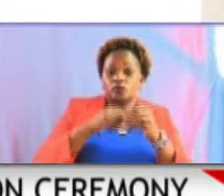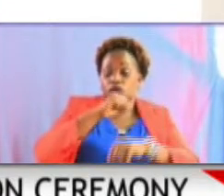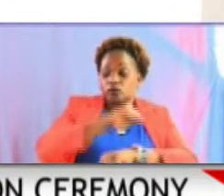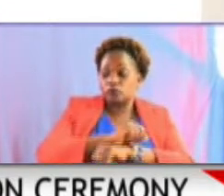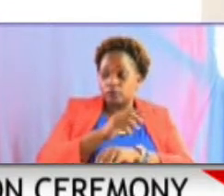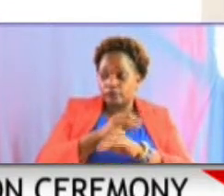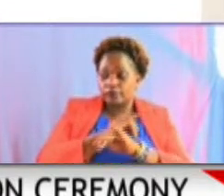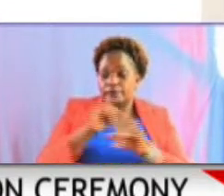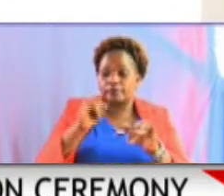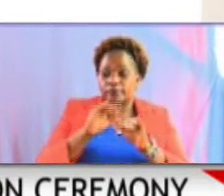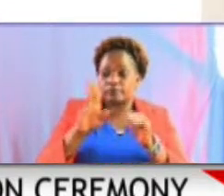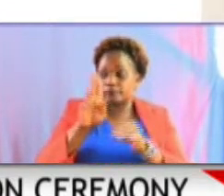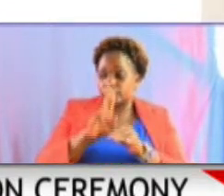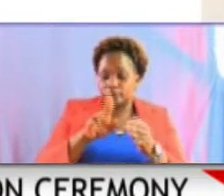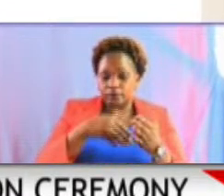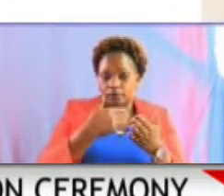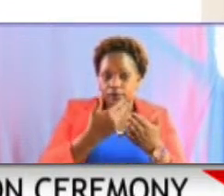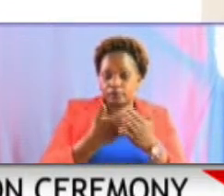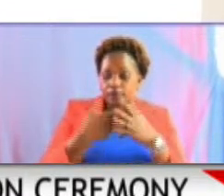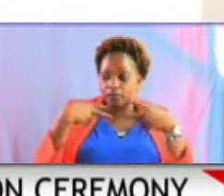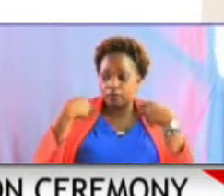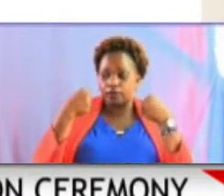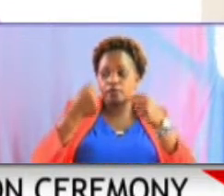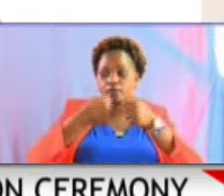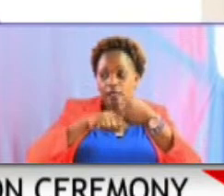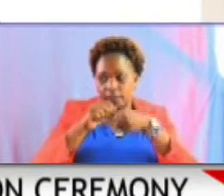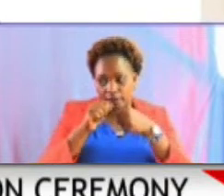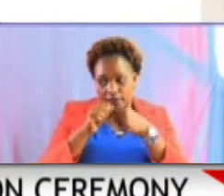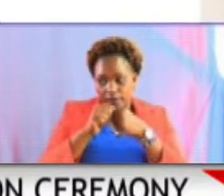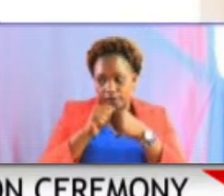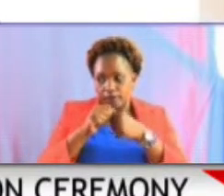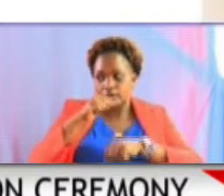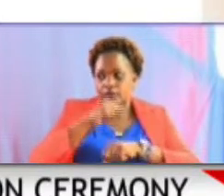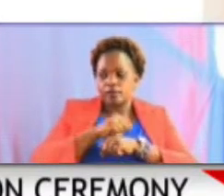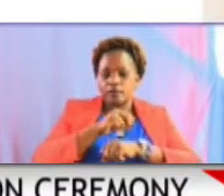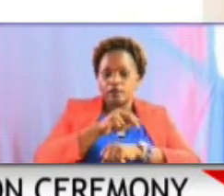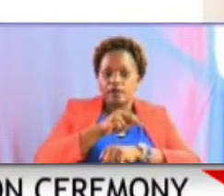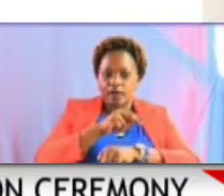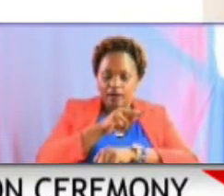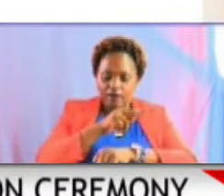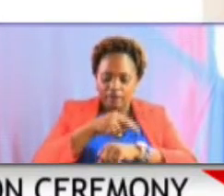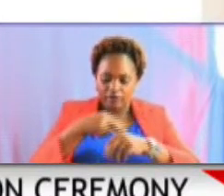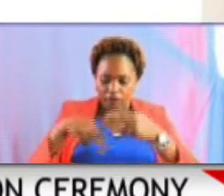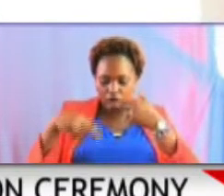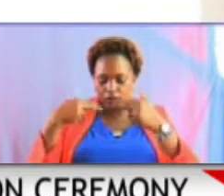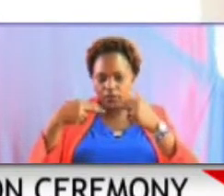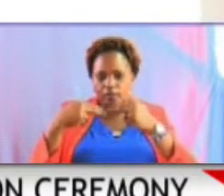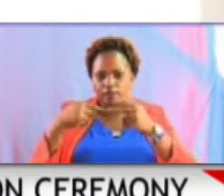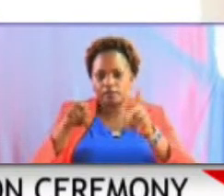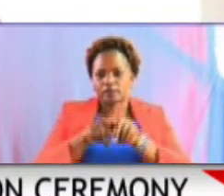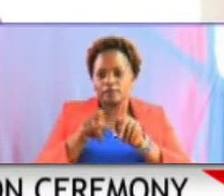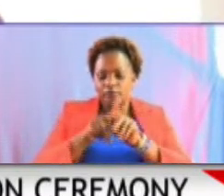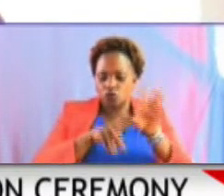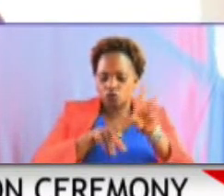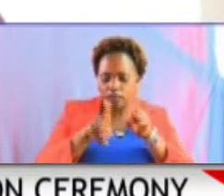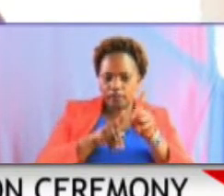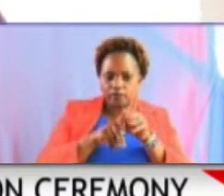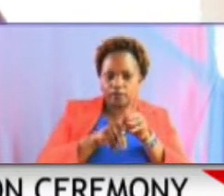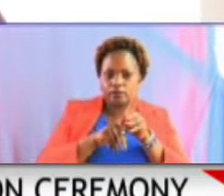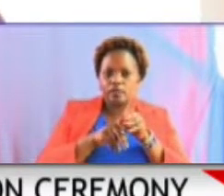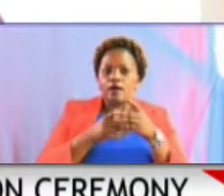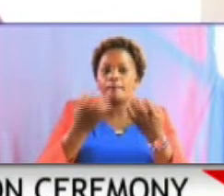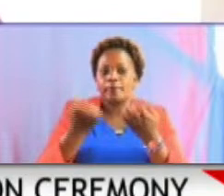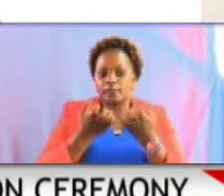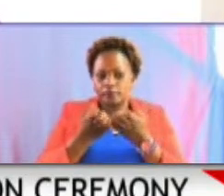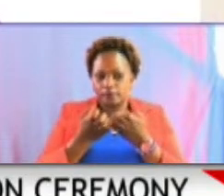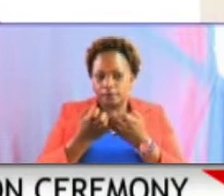of Pure Applied and Health Sciences, School of Hospitality and Tourism Management, School of